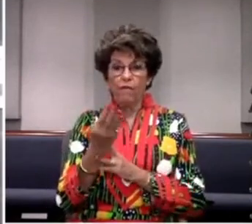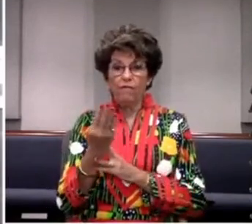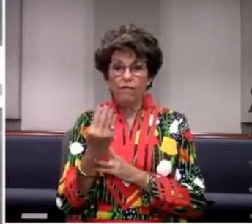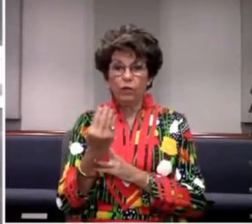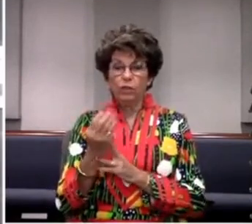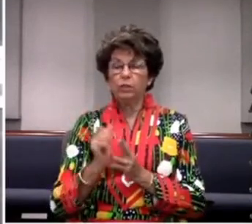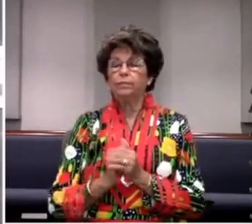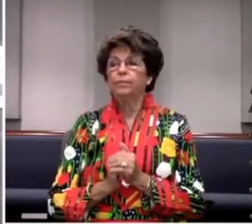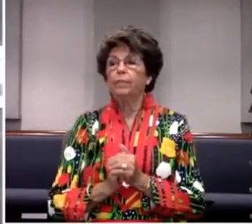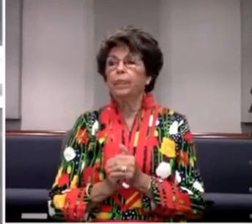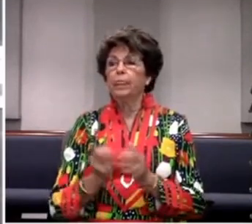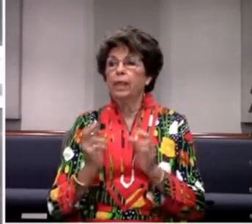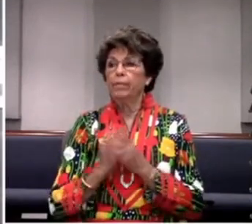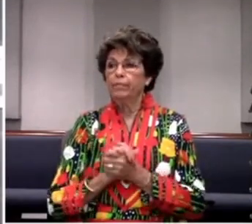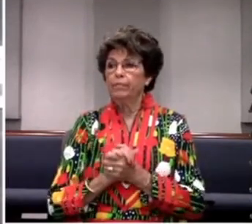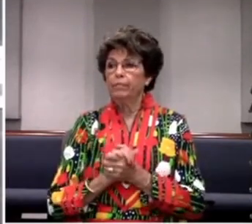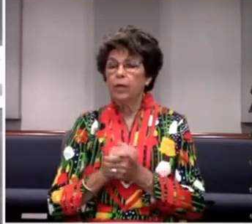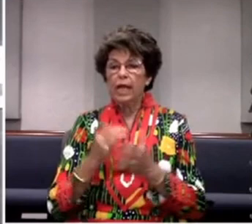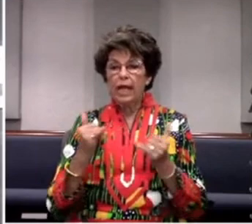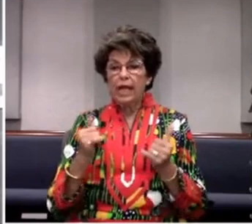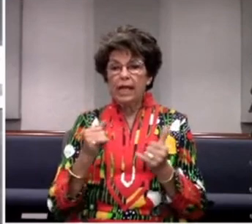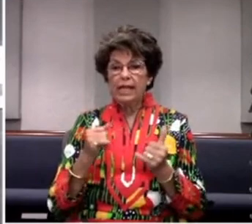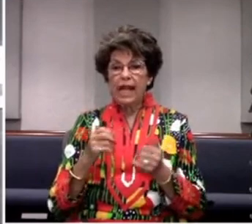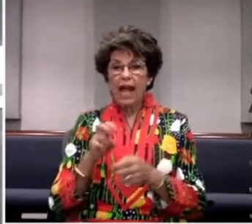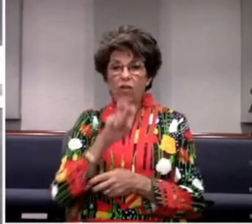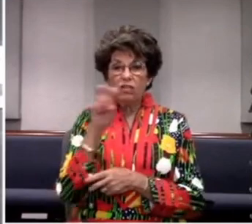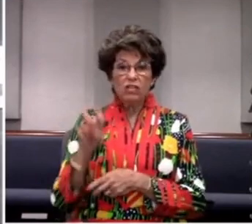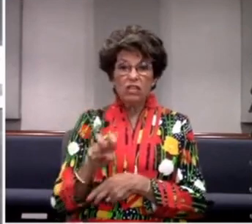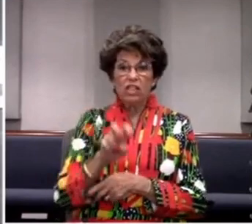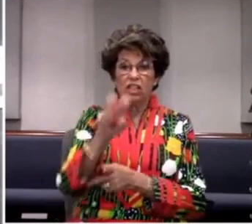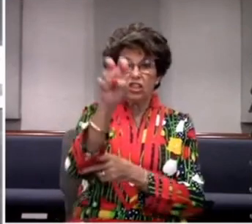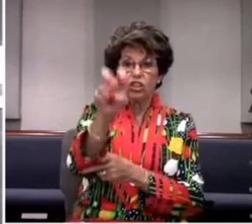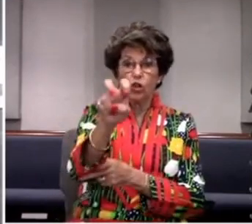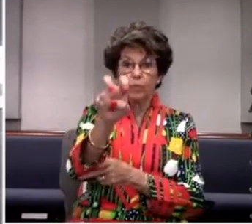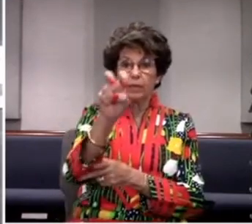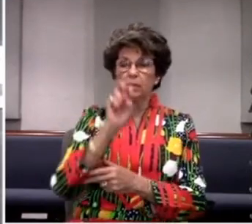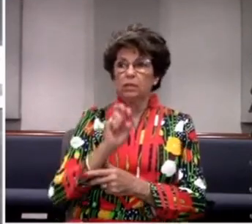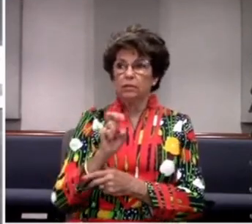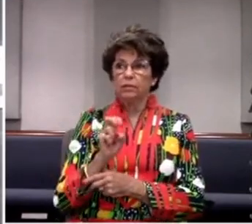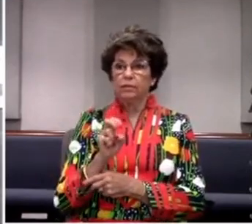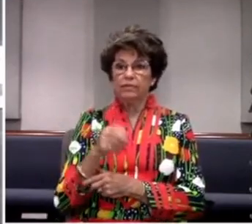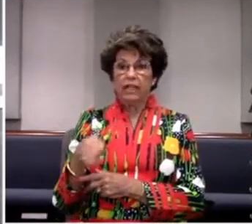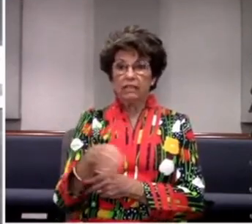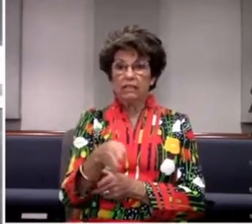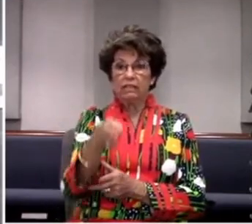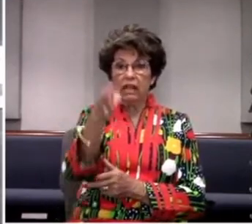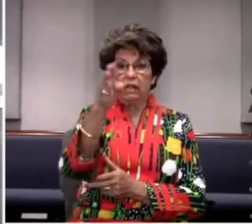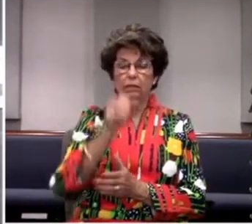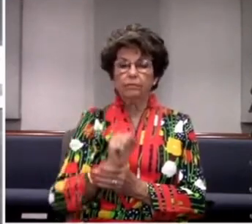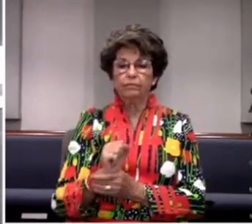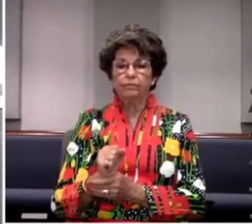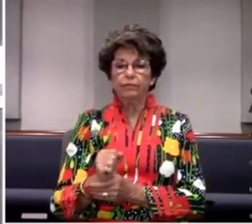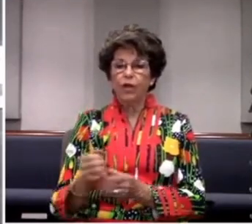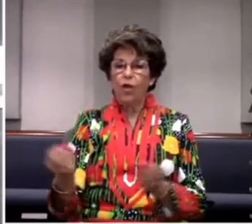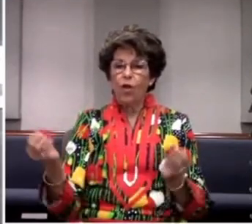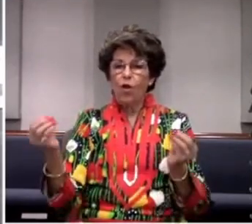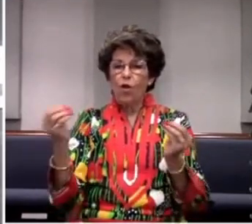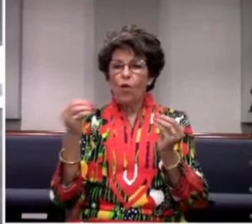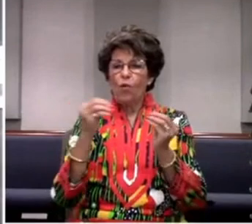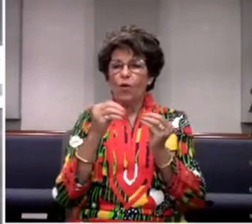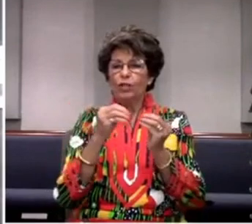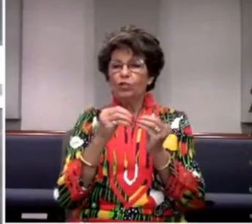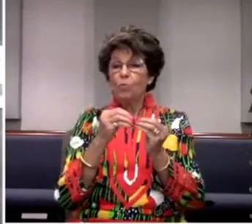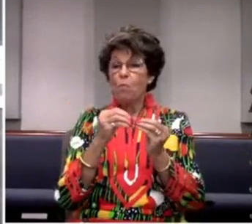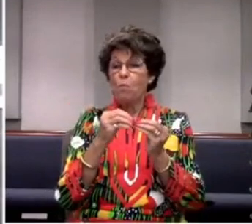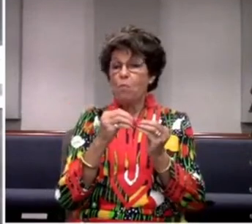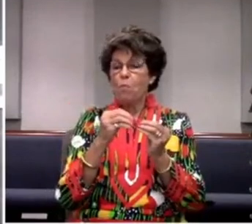as I read, please. Now the serpent, that's a snake, was more subtle than any